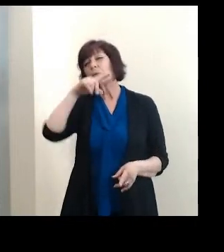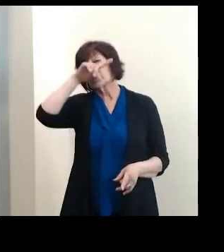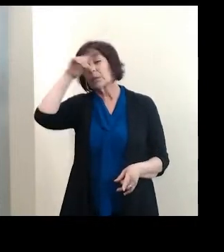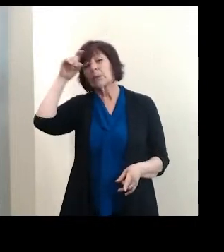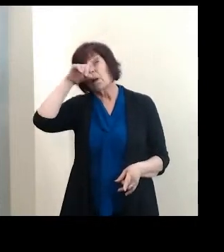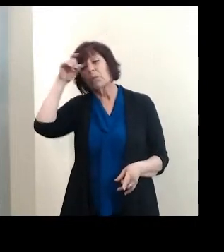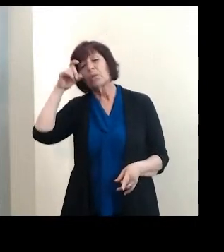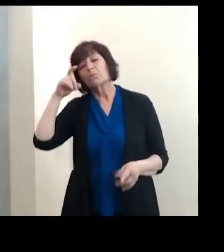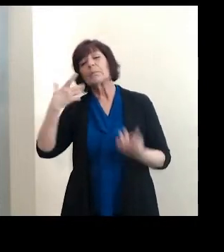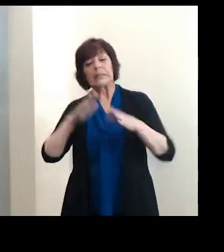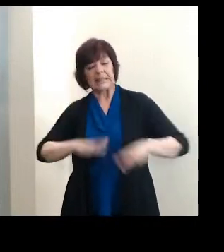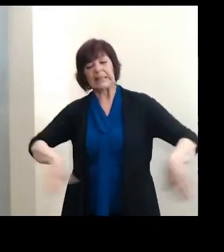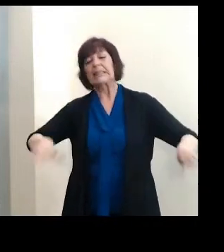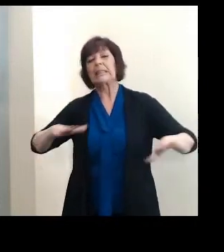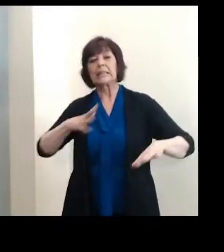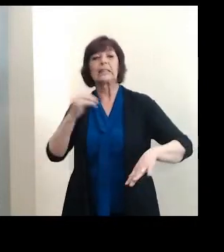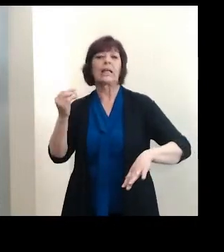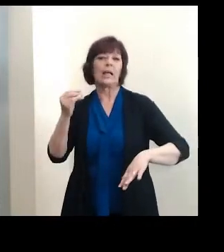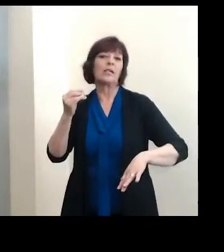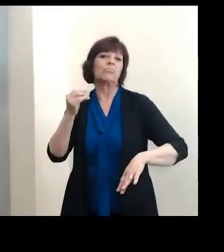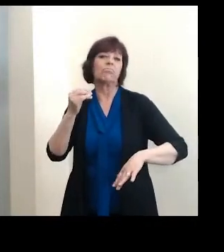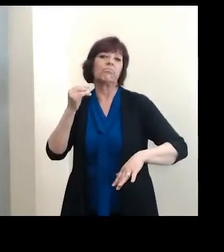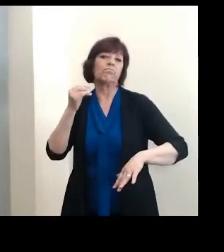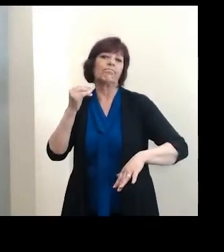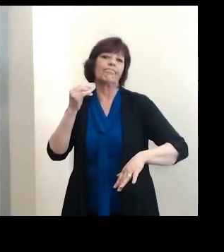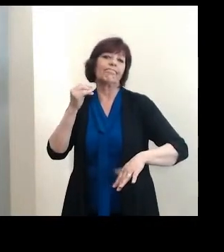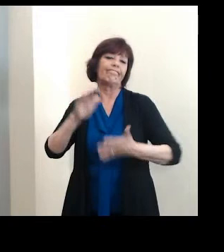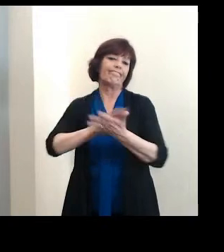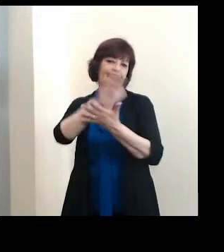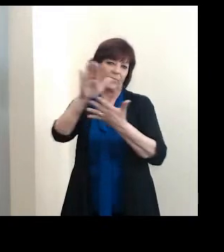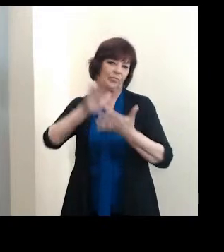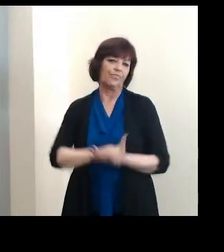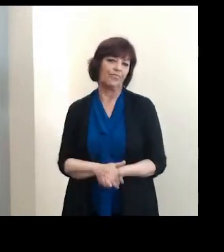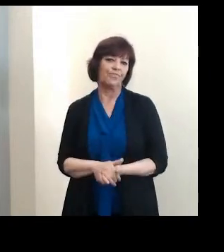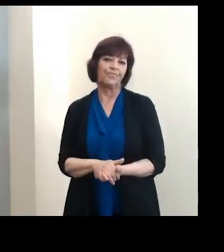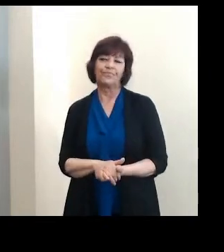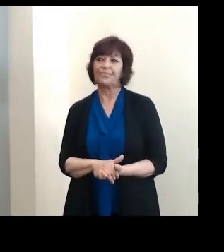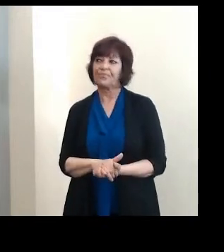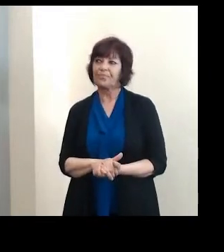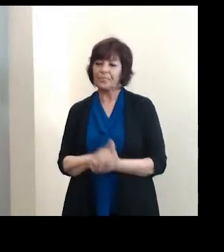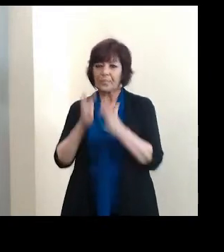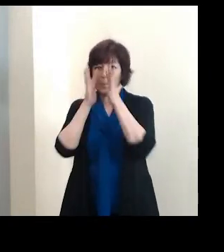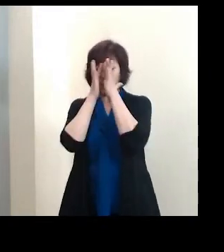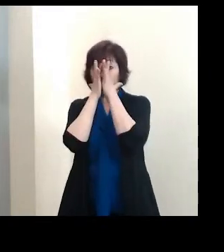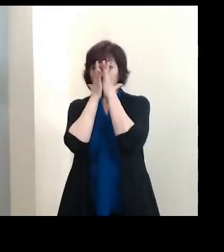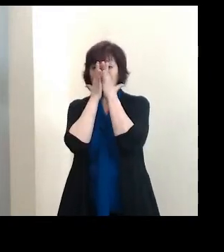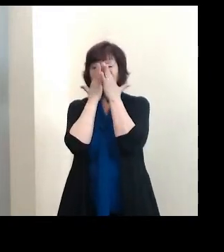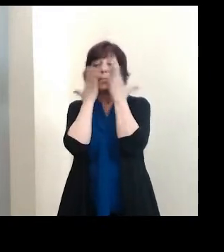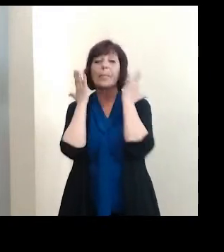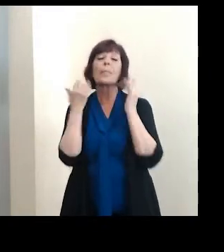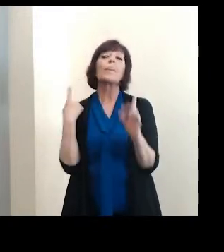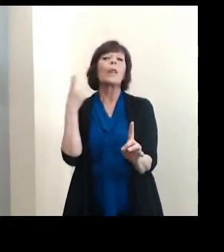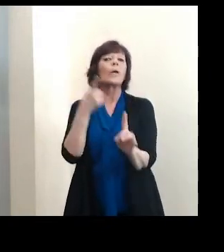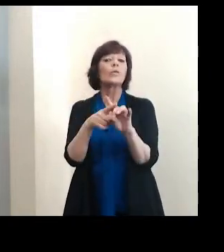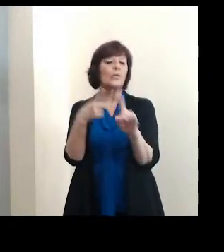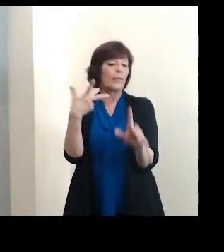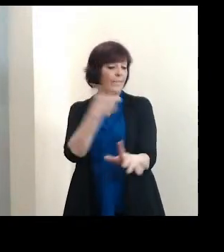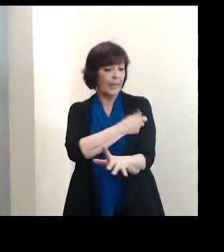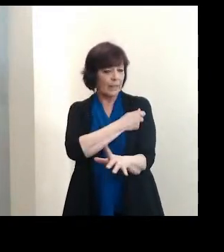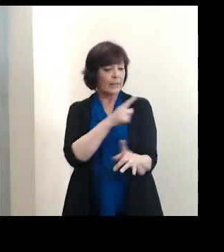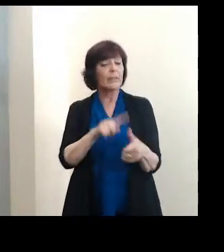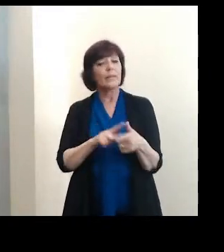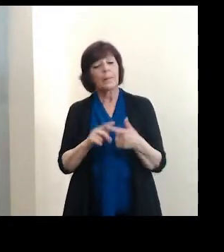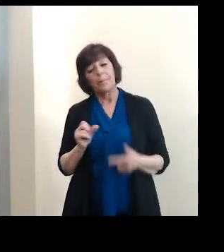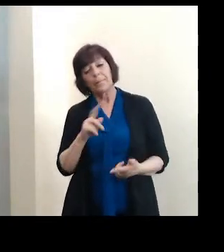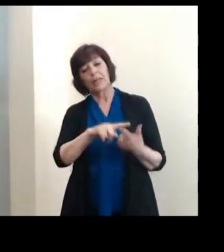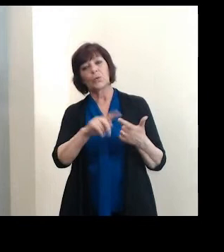in the summer once they open up eligibility for younger children, vaccinating children. And the goal is to vaccinate them so they can go back to